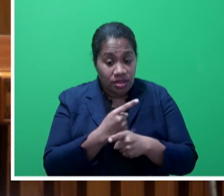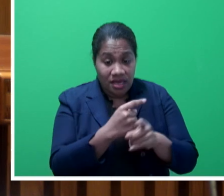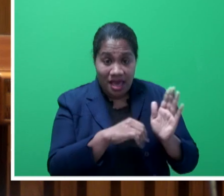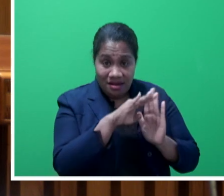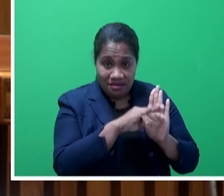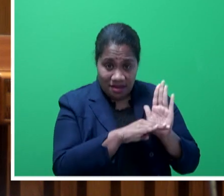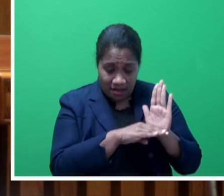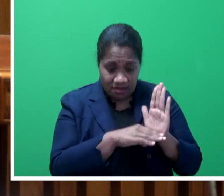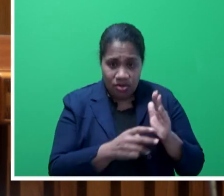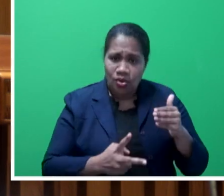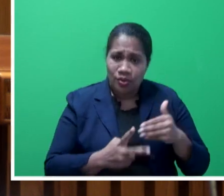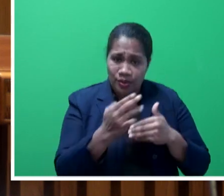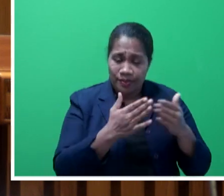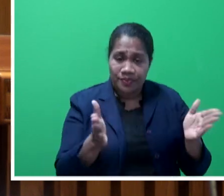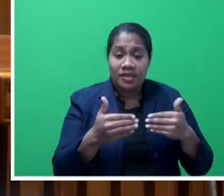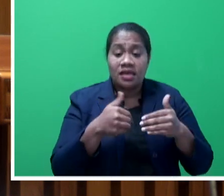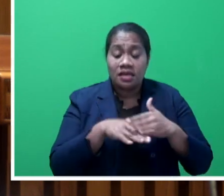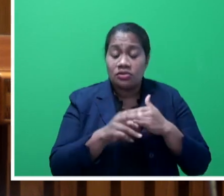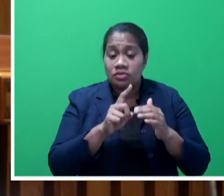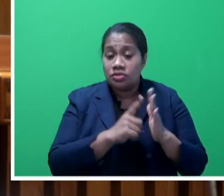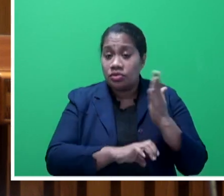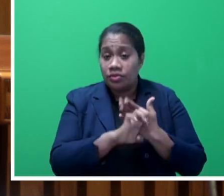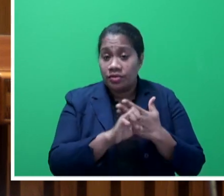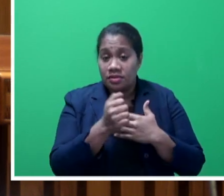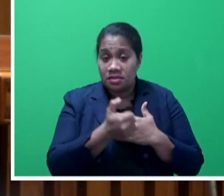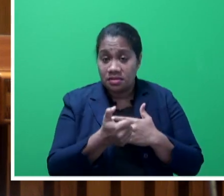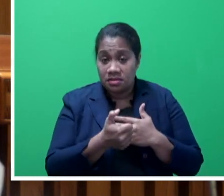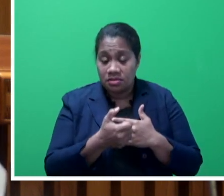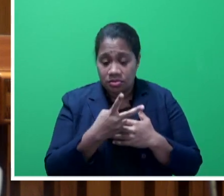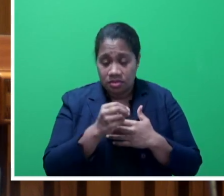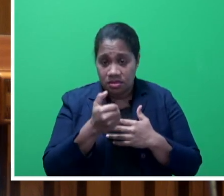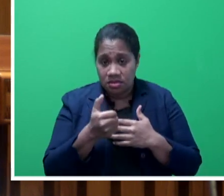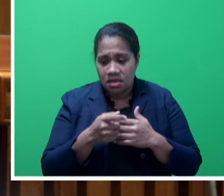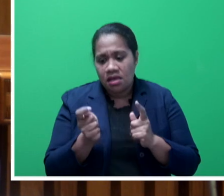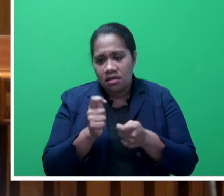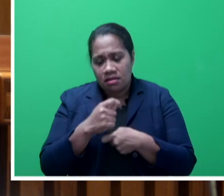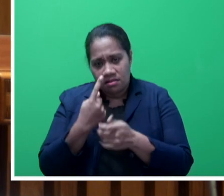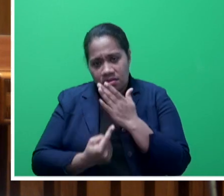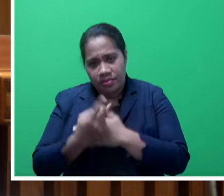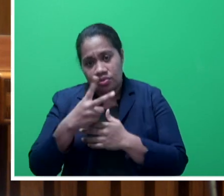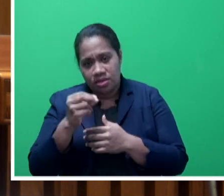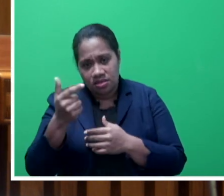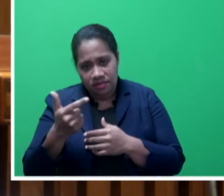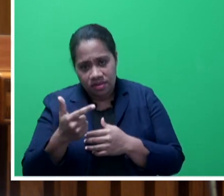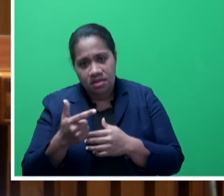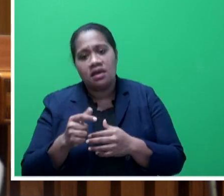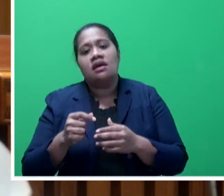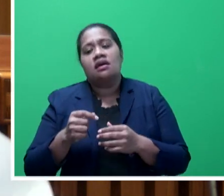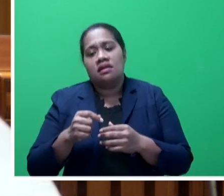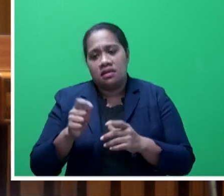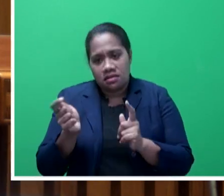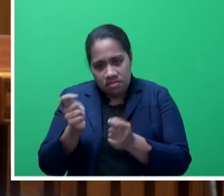Speaker, sir, there was an amendment in January of 2017. There's also then an amendment in August of